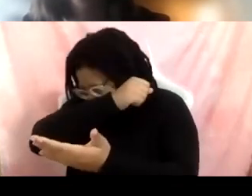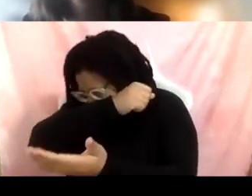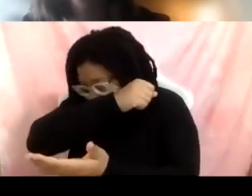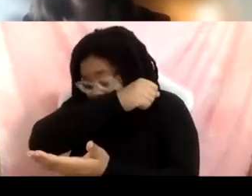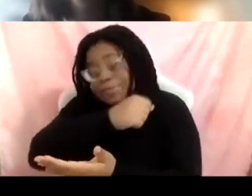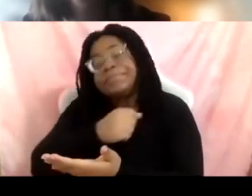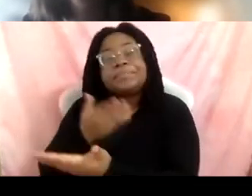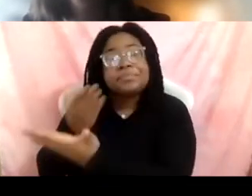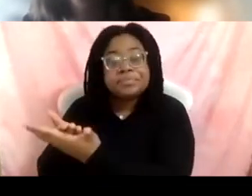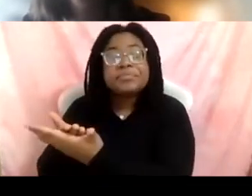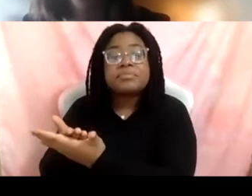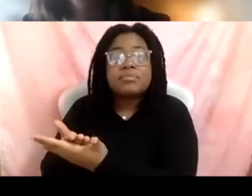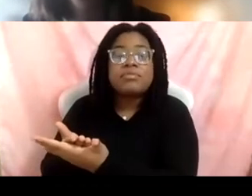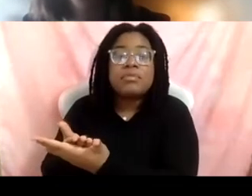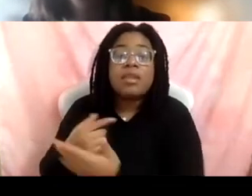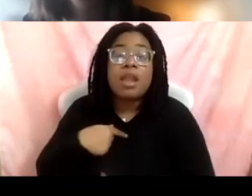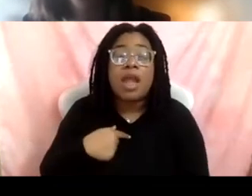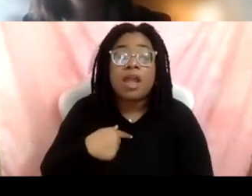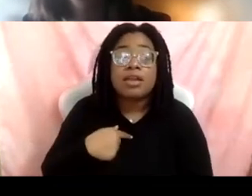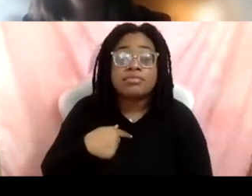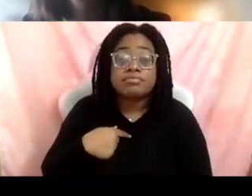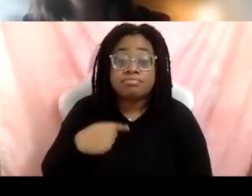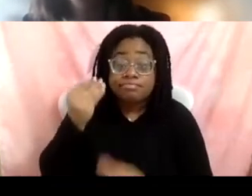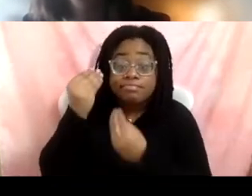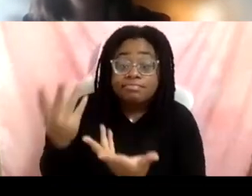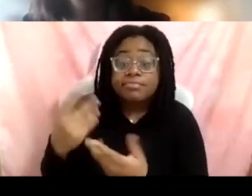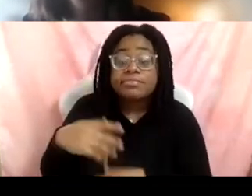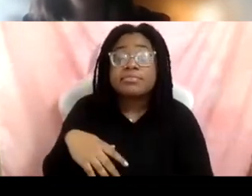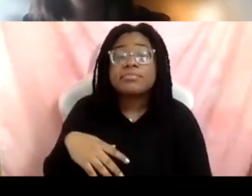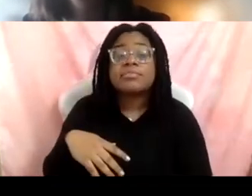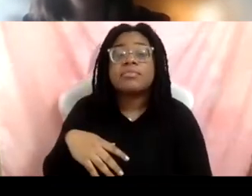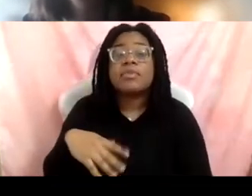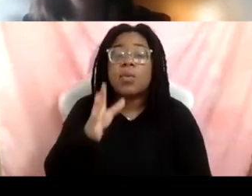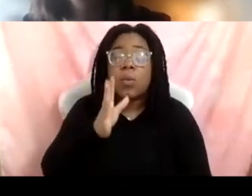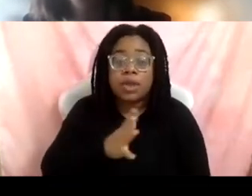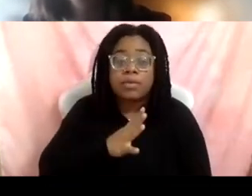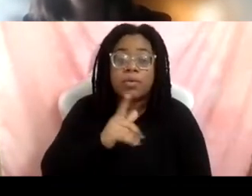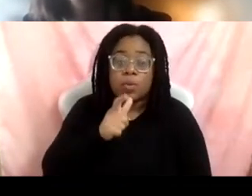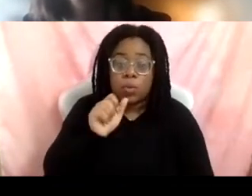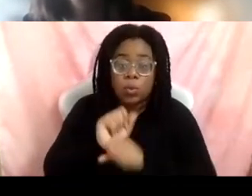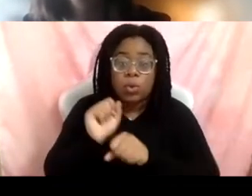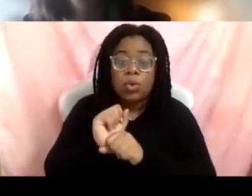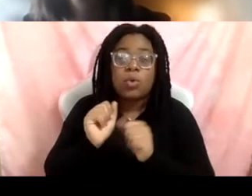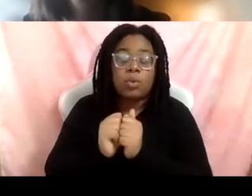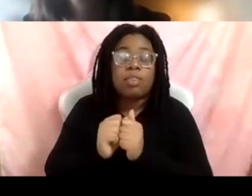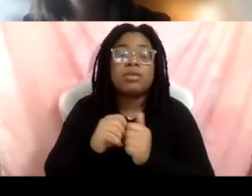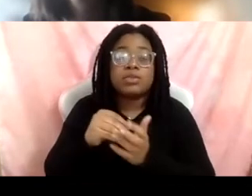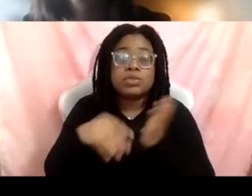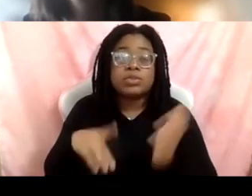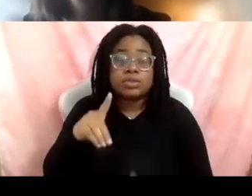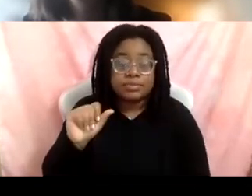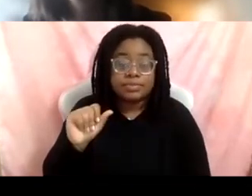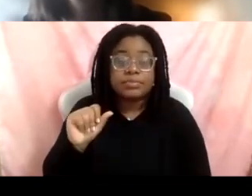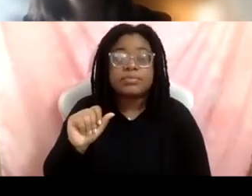And I brought this up to the woman who was working with the students with disabilities at